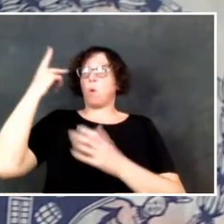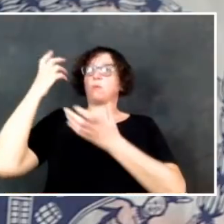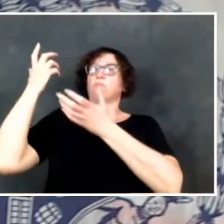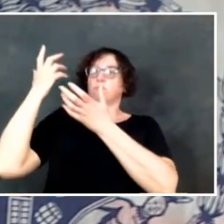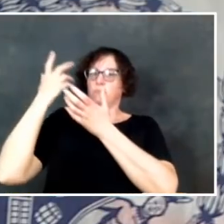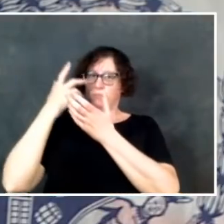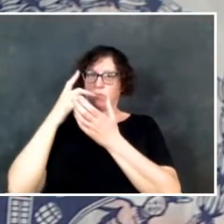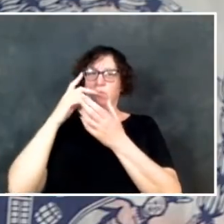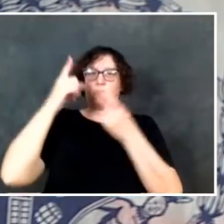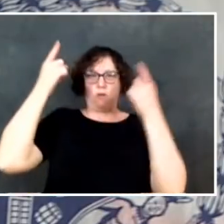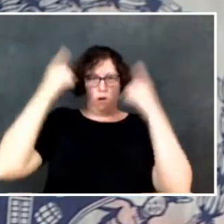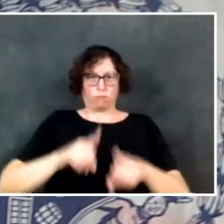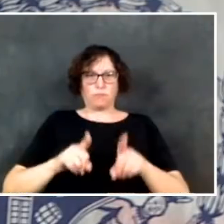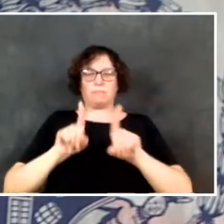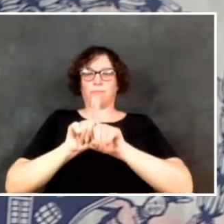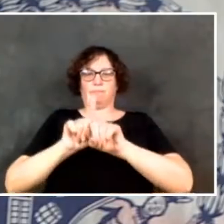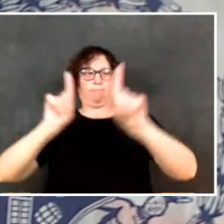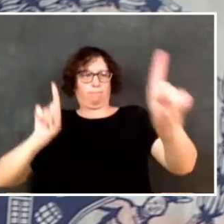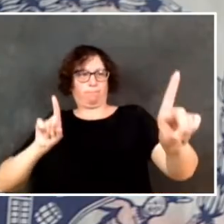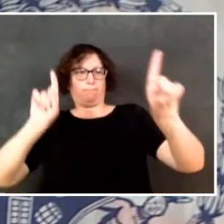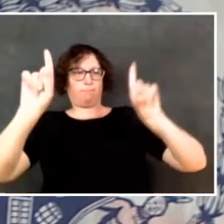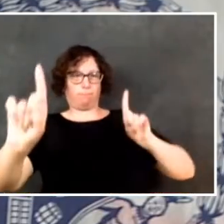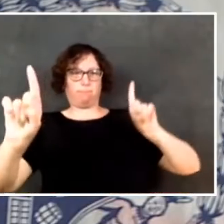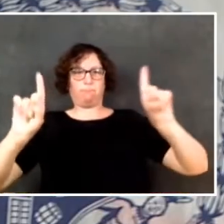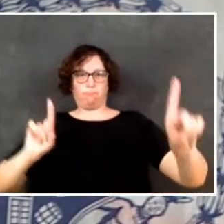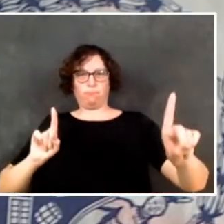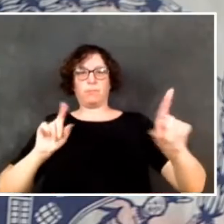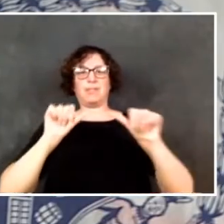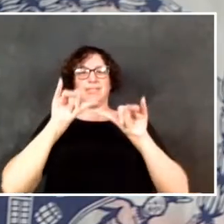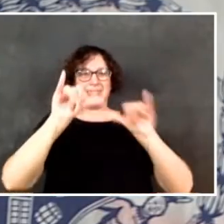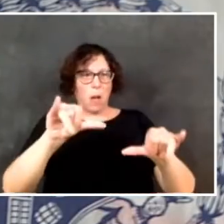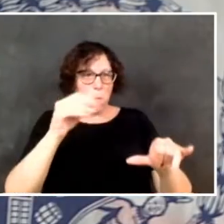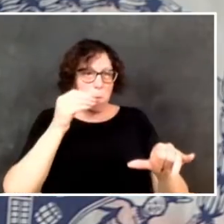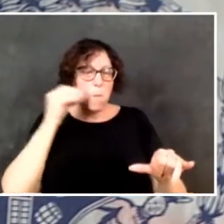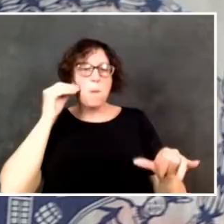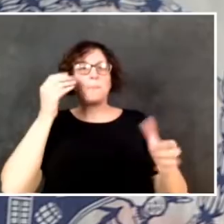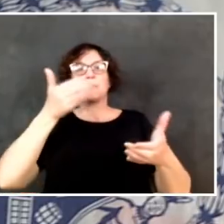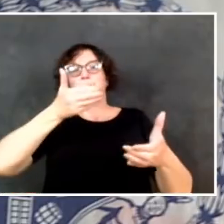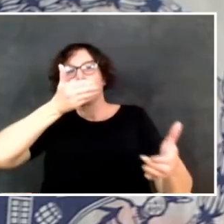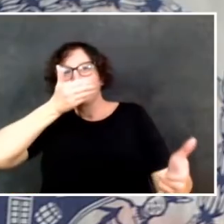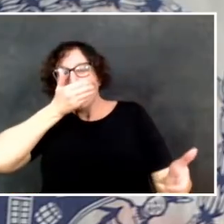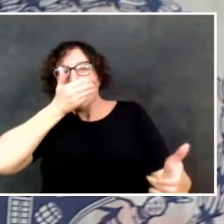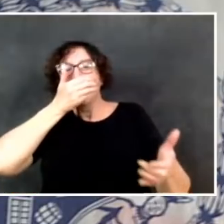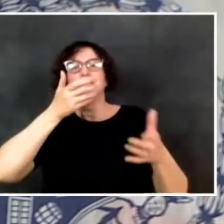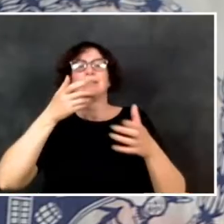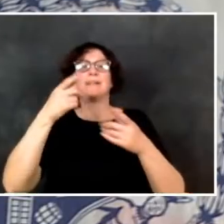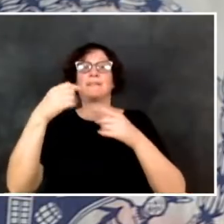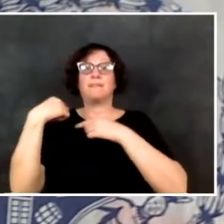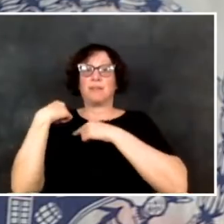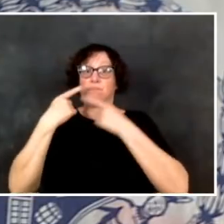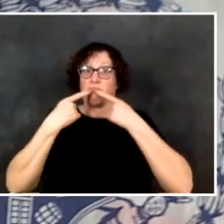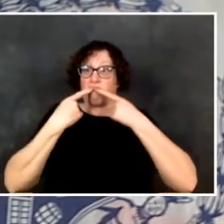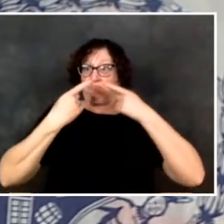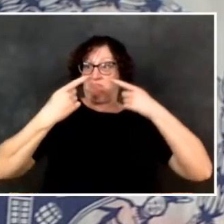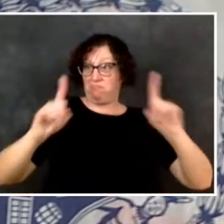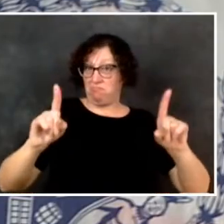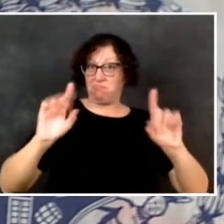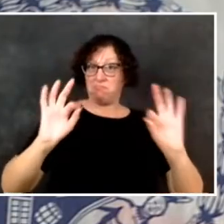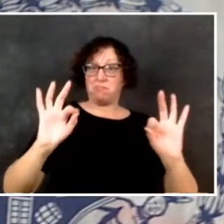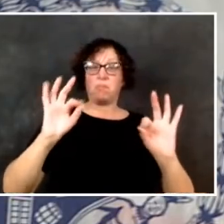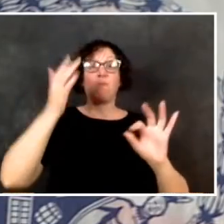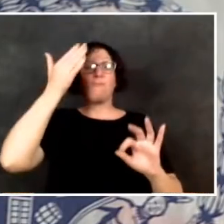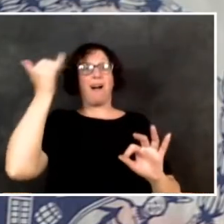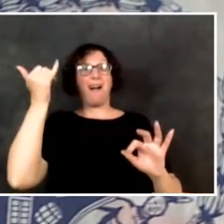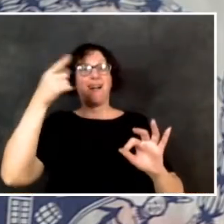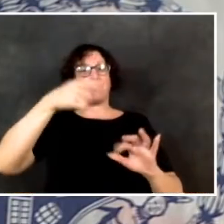place. It's been working, and New Yorkers are the real heroes, obviously. They've been the ones following through on it. So I think if you